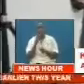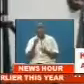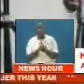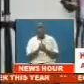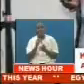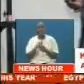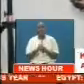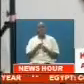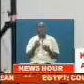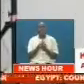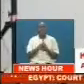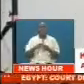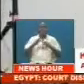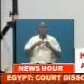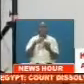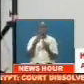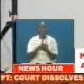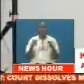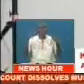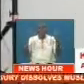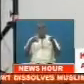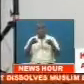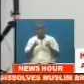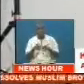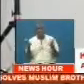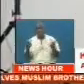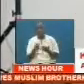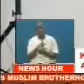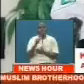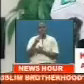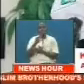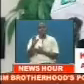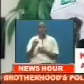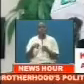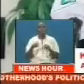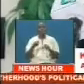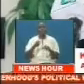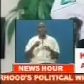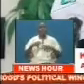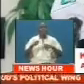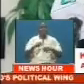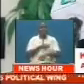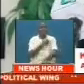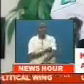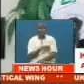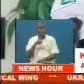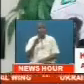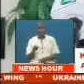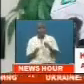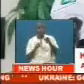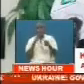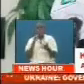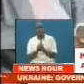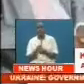the success of Ghana's nuclear program. The Director General of the Ghana Atomic Energy Commission, Professor Benjamin Nyako,